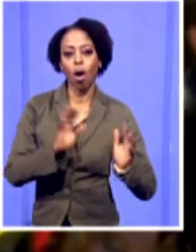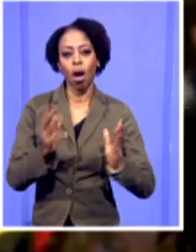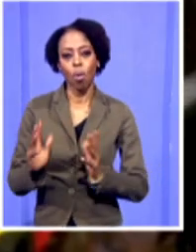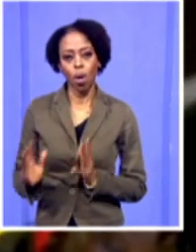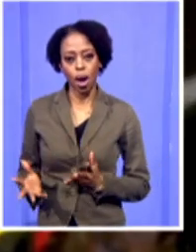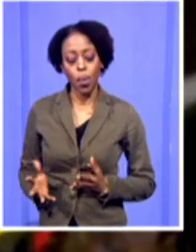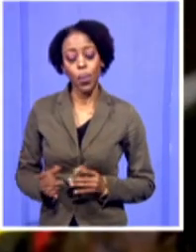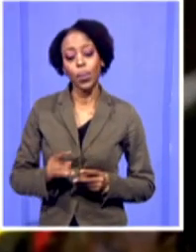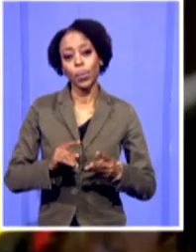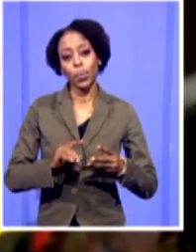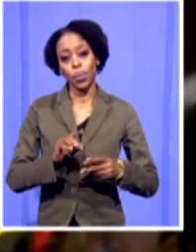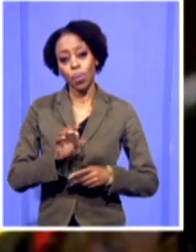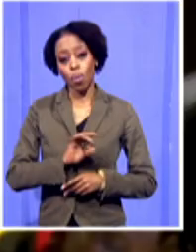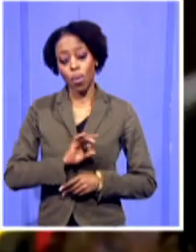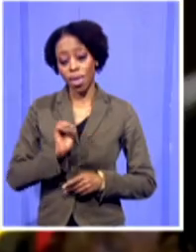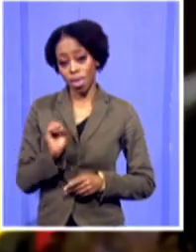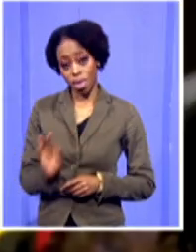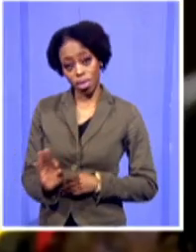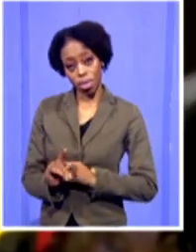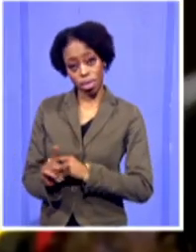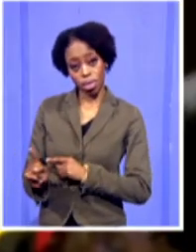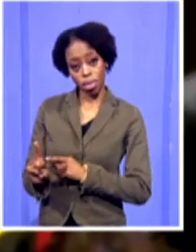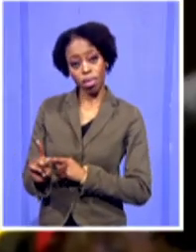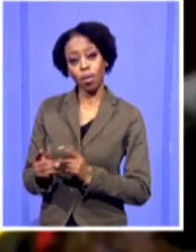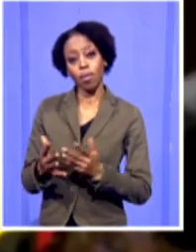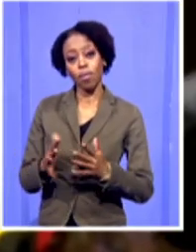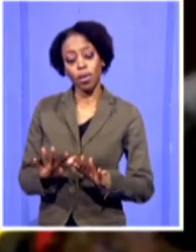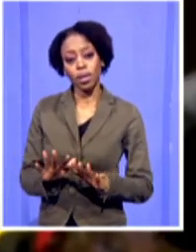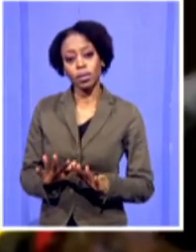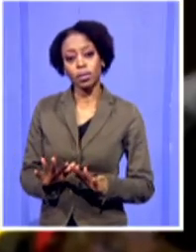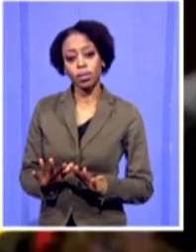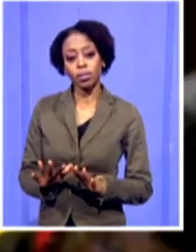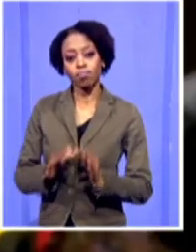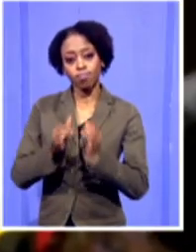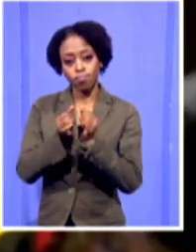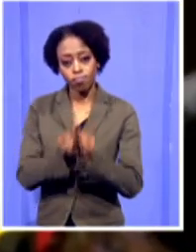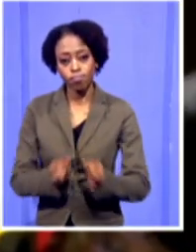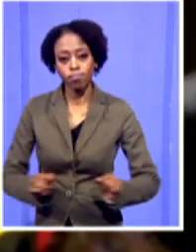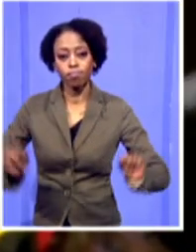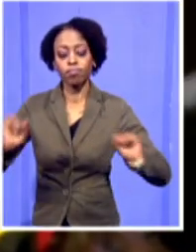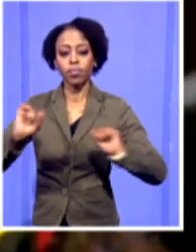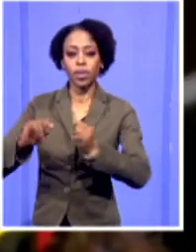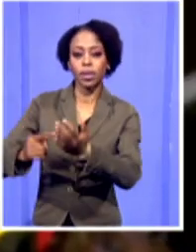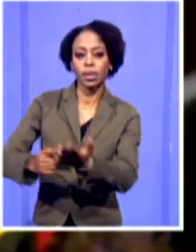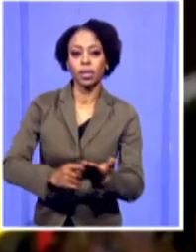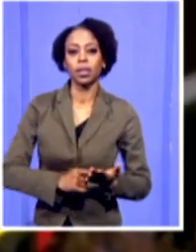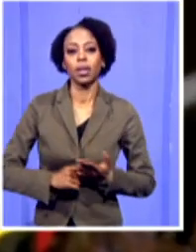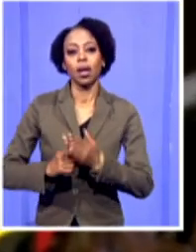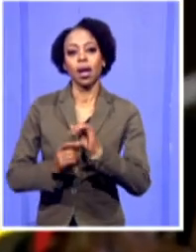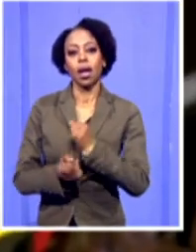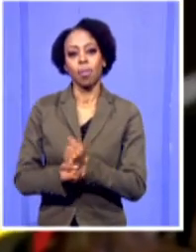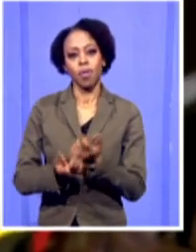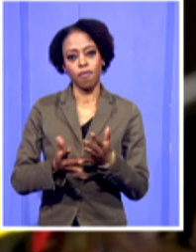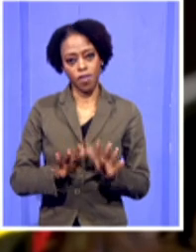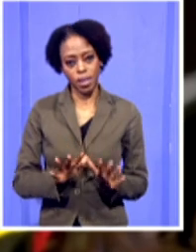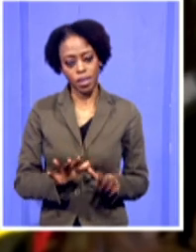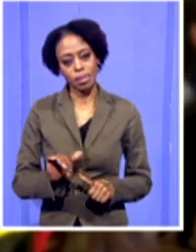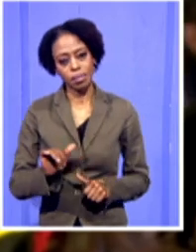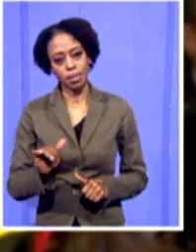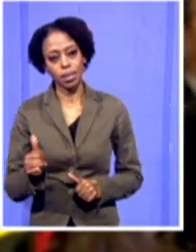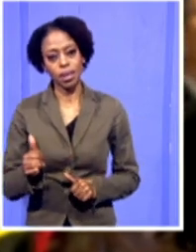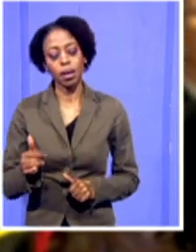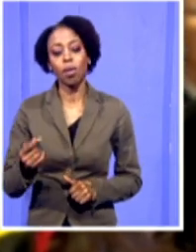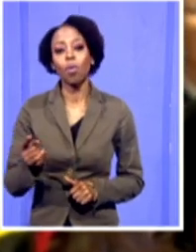that once we have had democratic discussions, we must